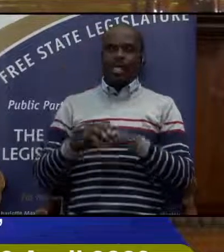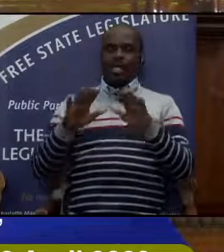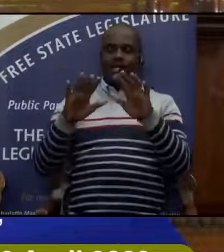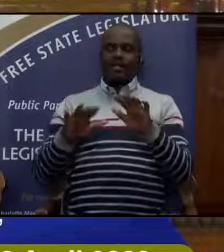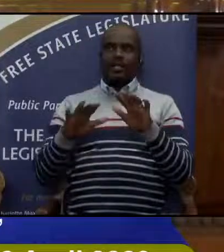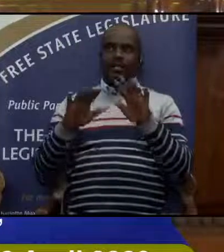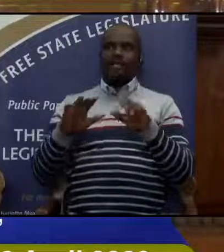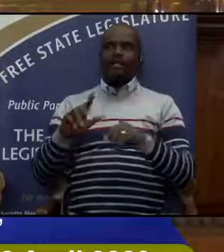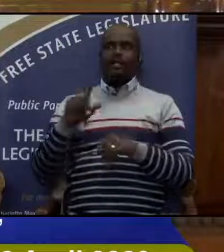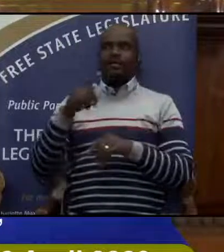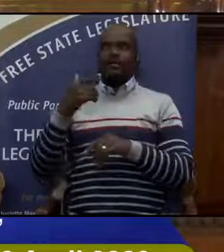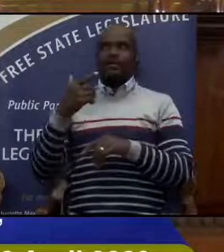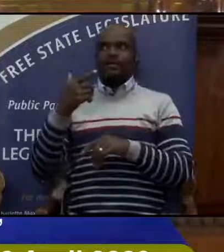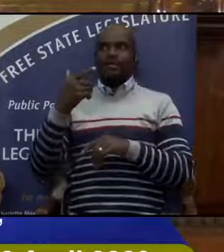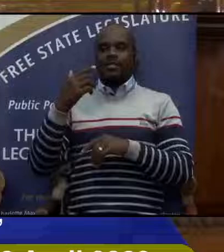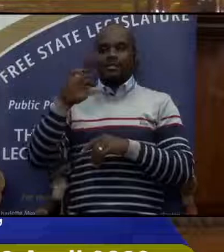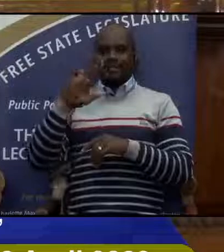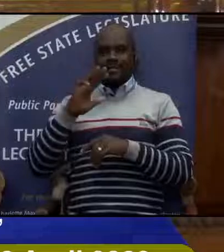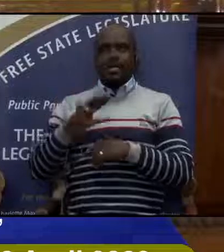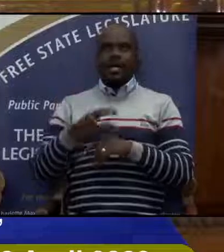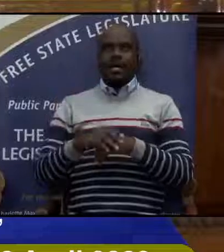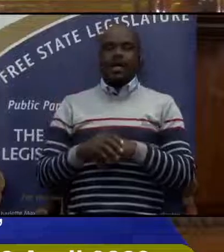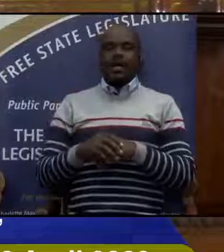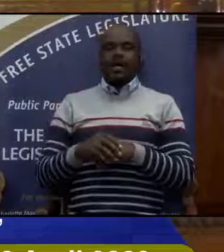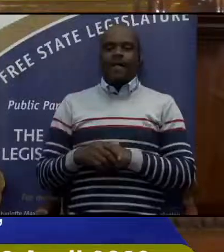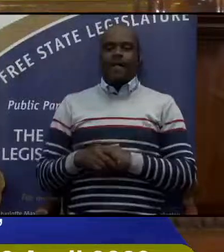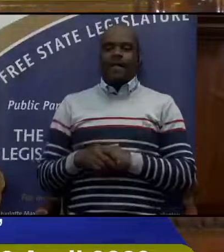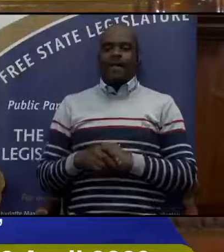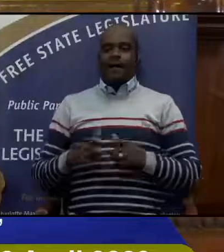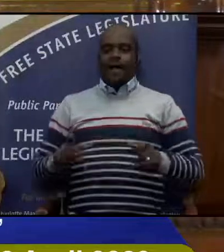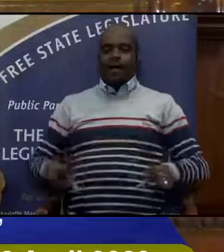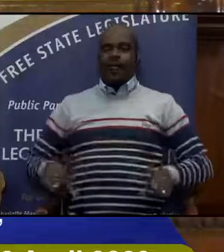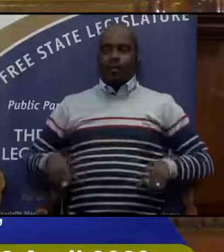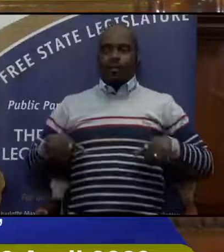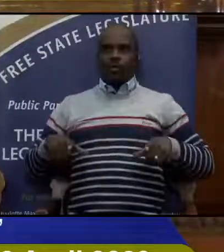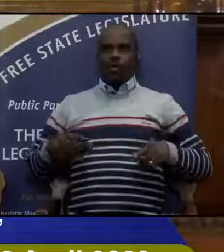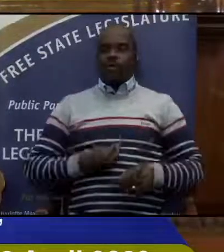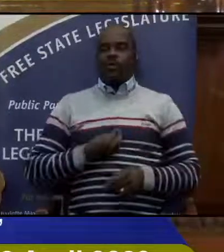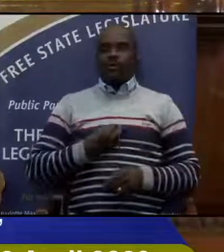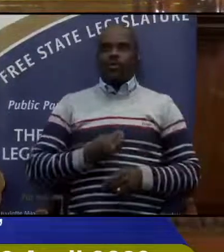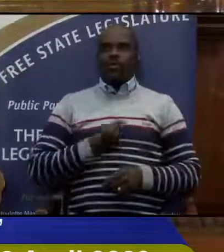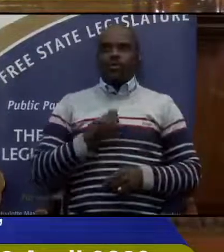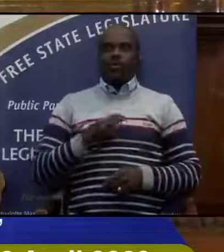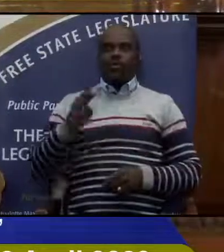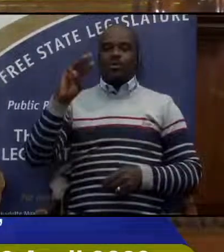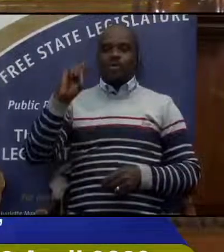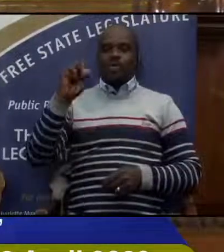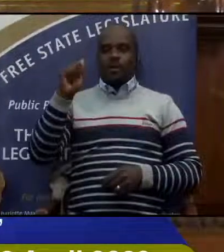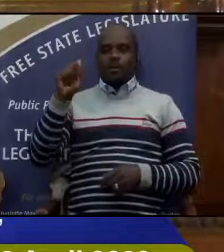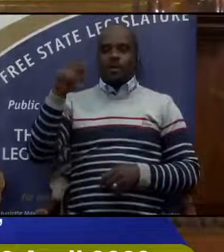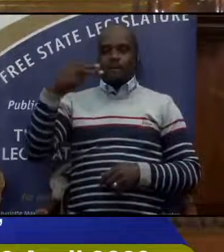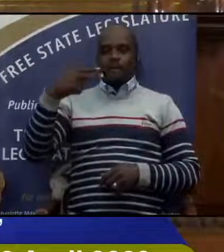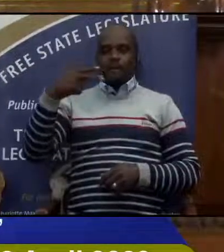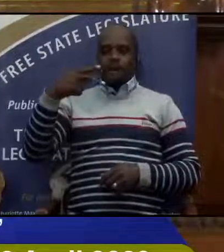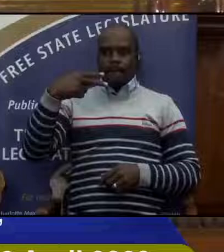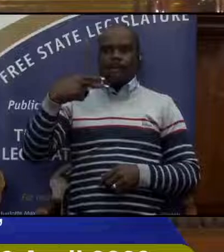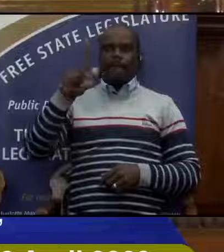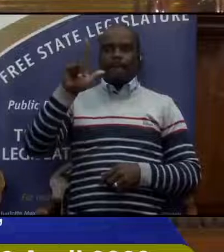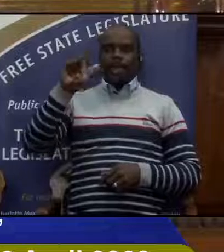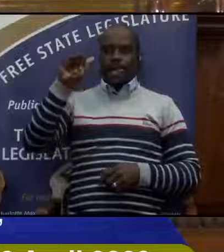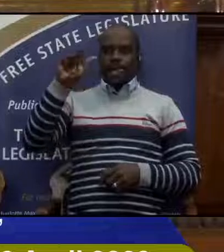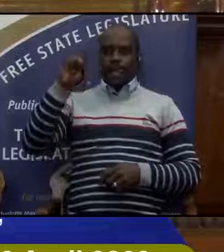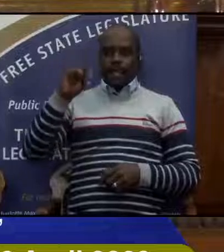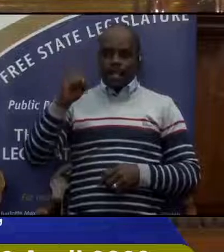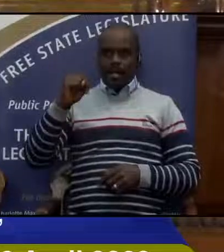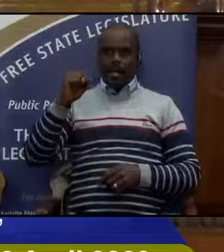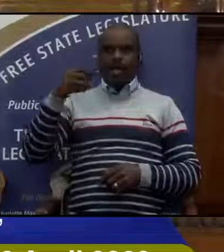life of Solomon Mahlangu ended very brutally. He was taken to Hampa for